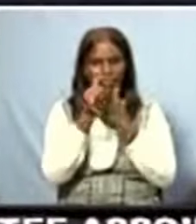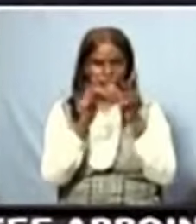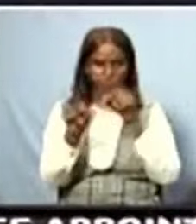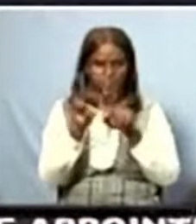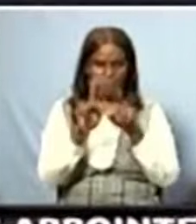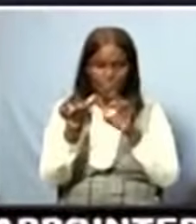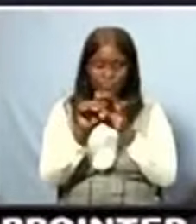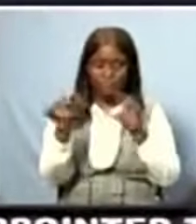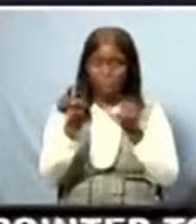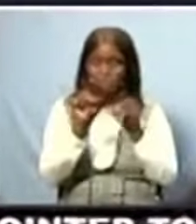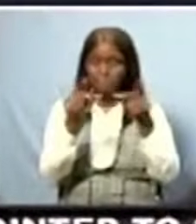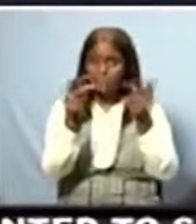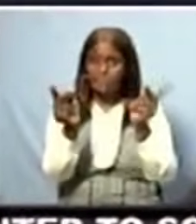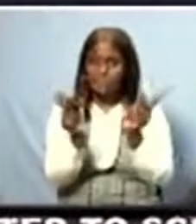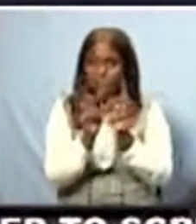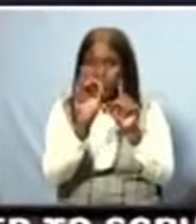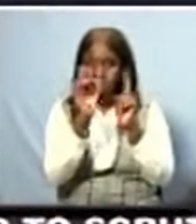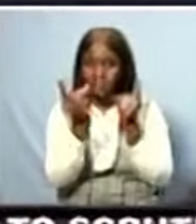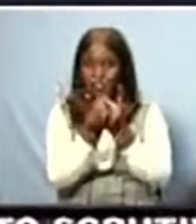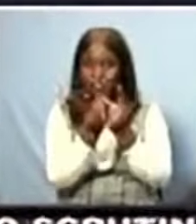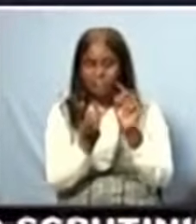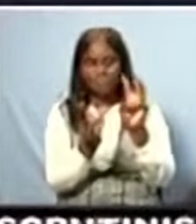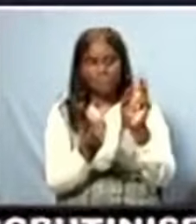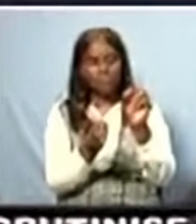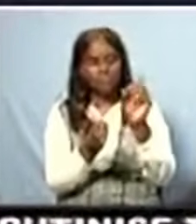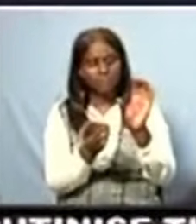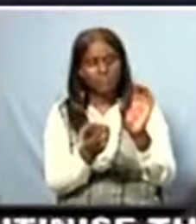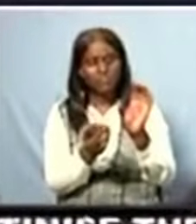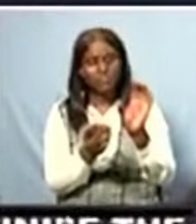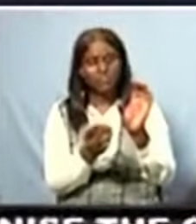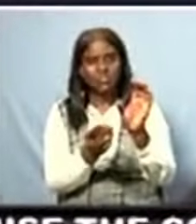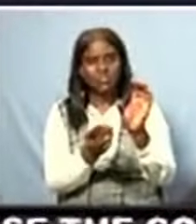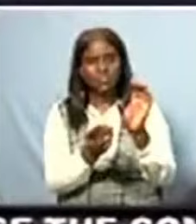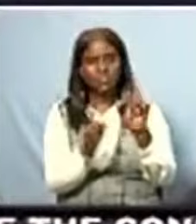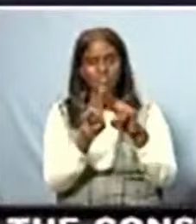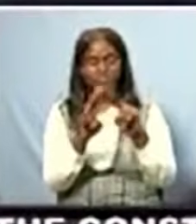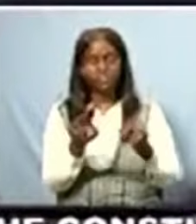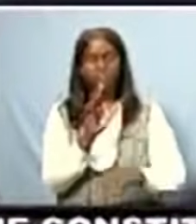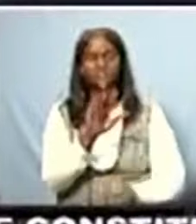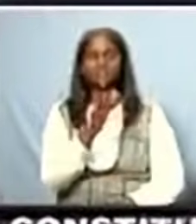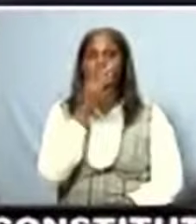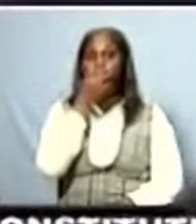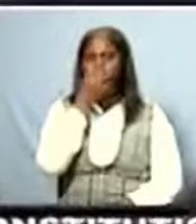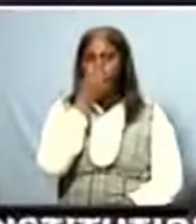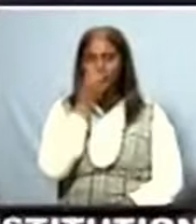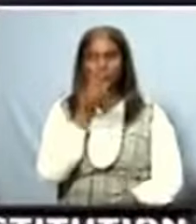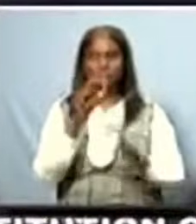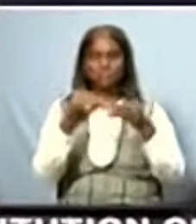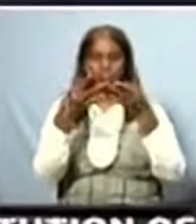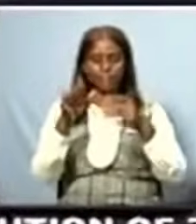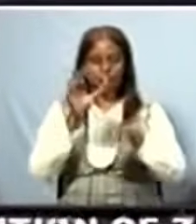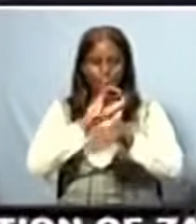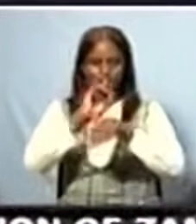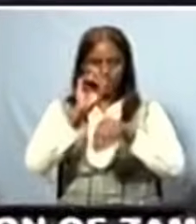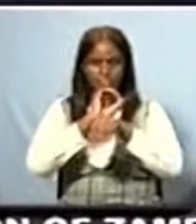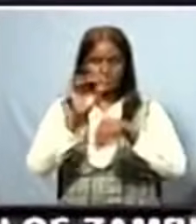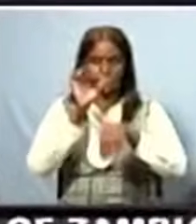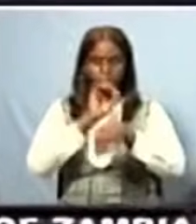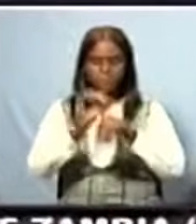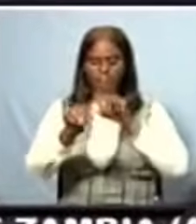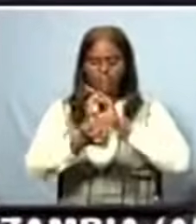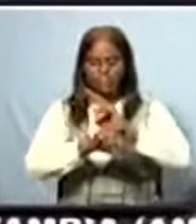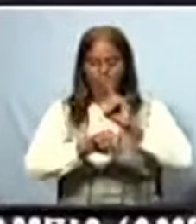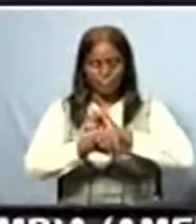that district or ward, I beg your pardon there, Chair, again, are given the an opportunity